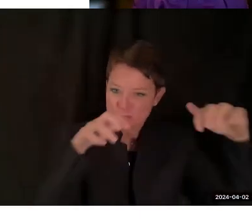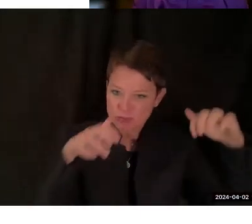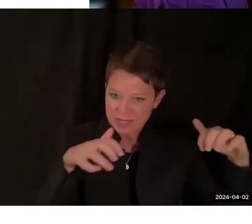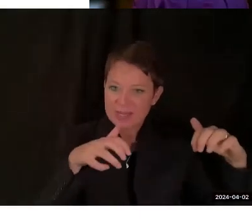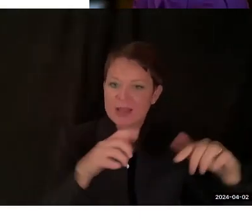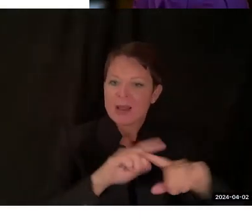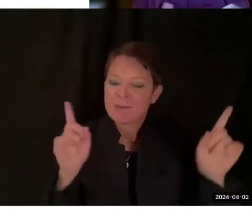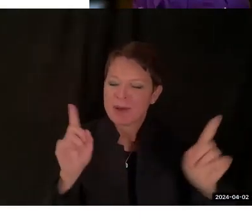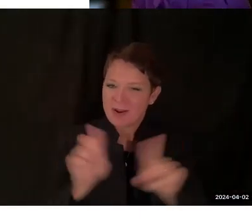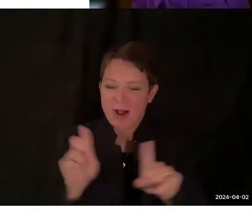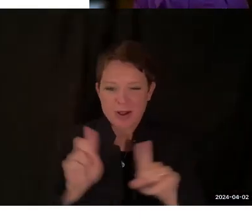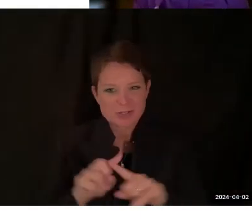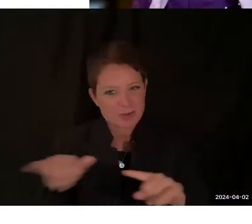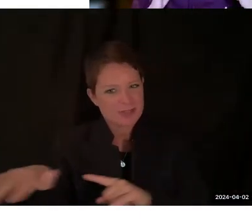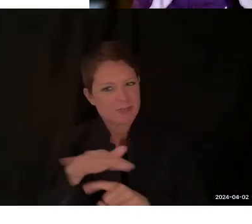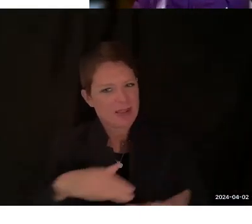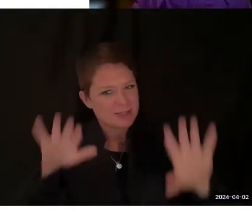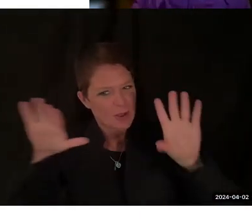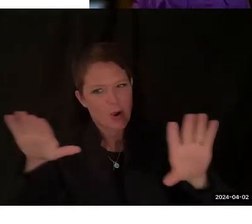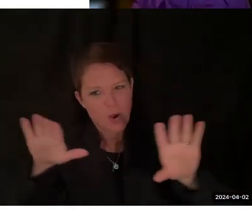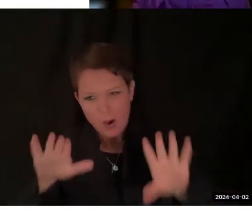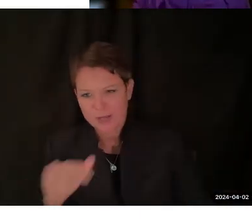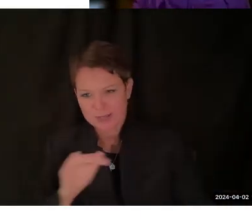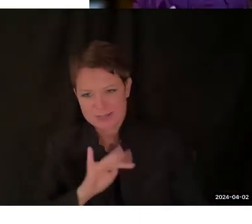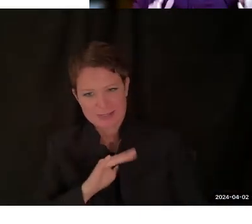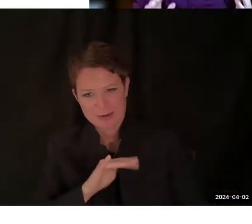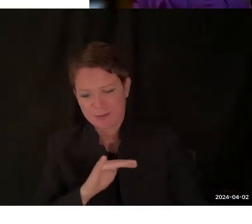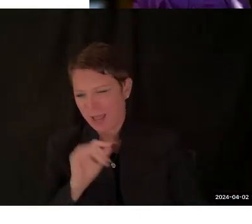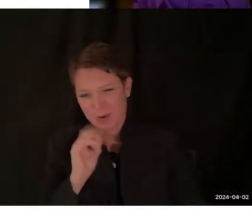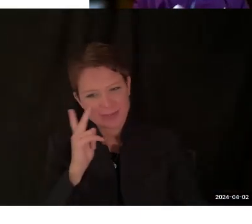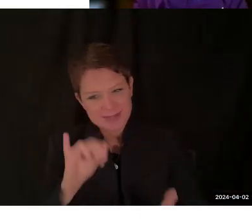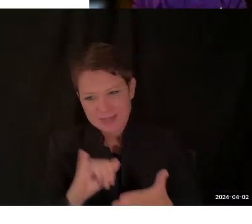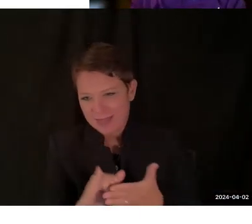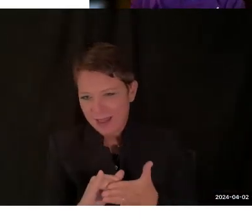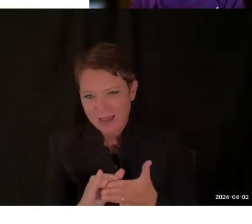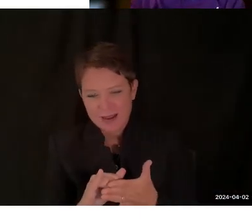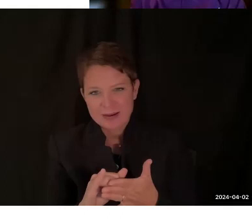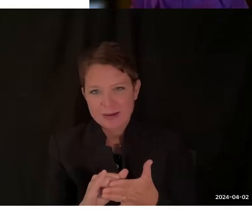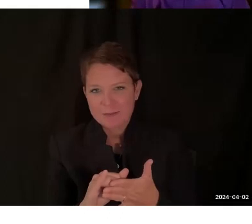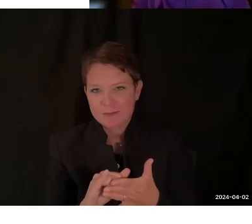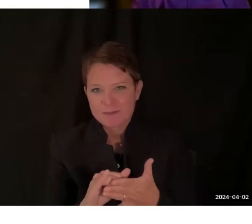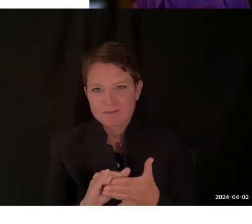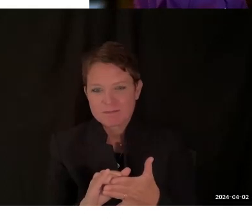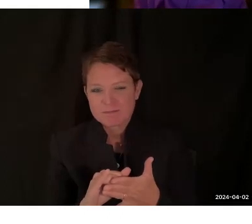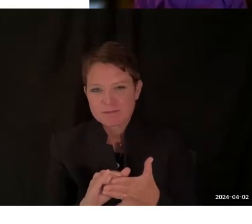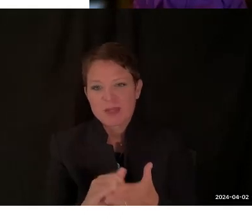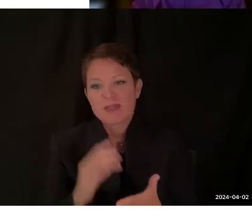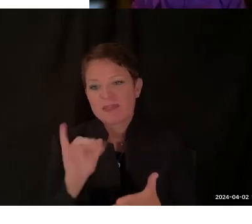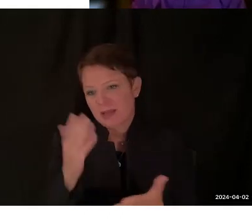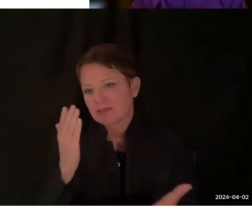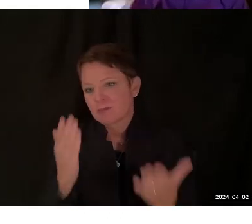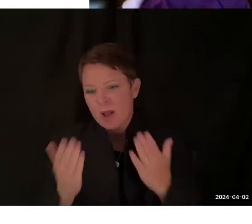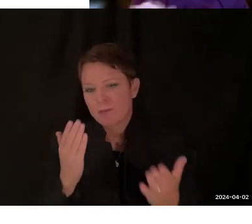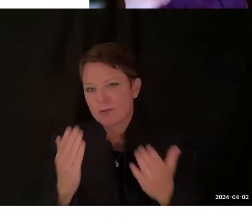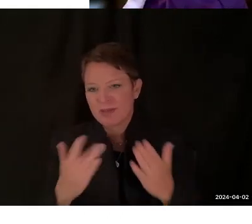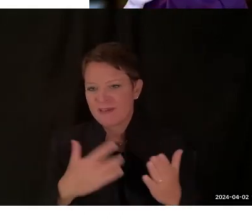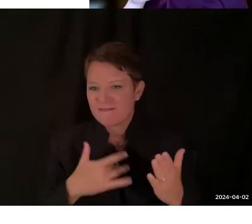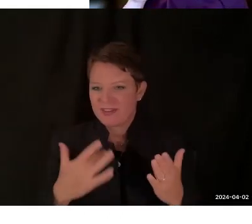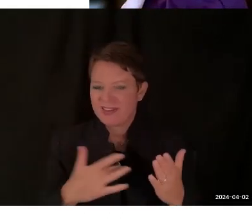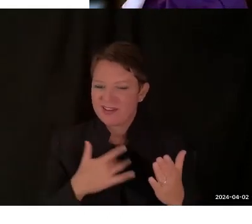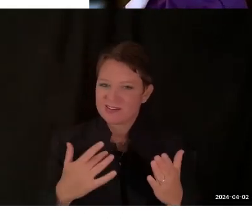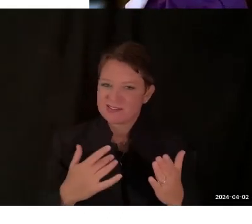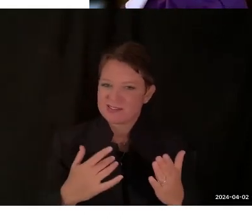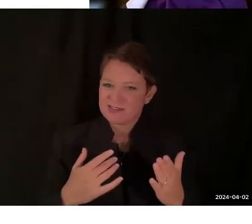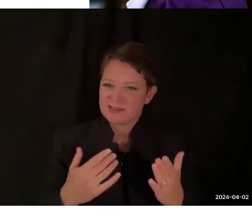the built environment of Philadelphia. And I know, that's probably feels bad